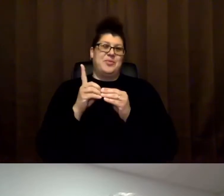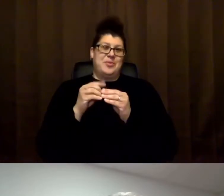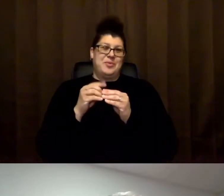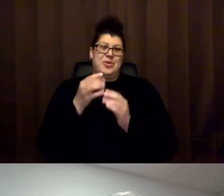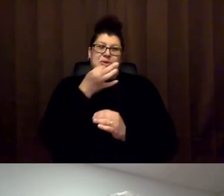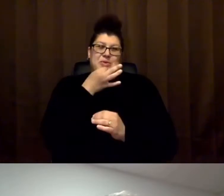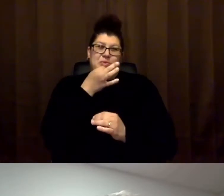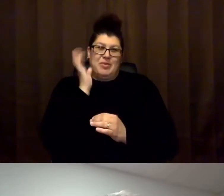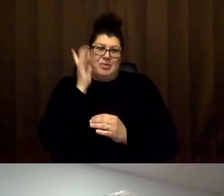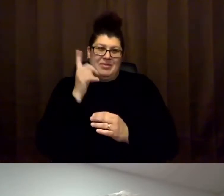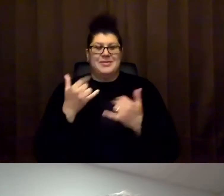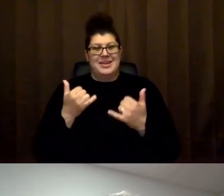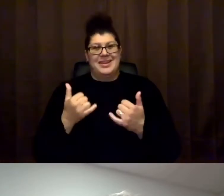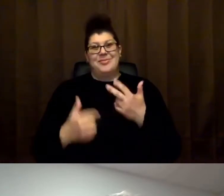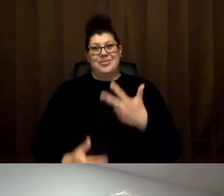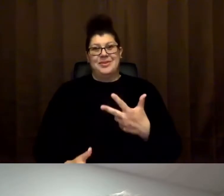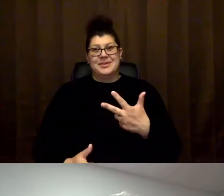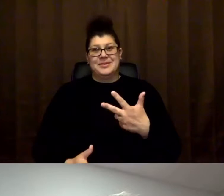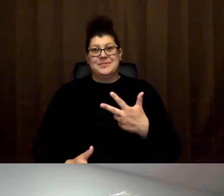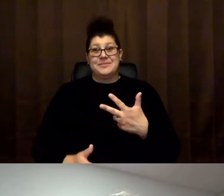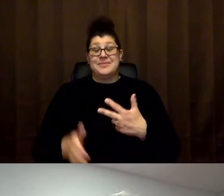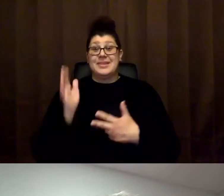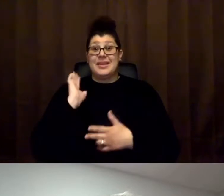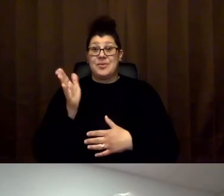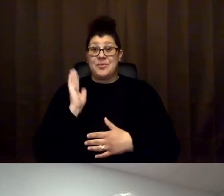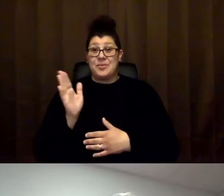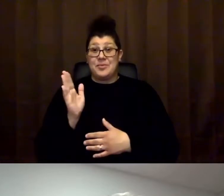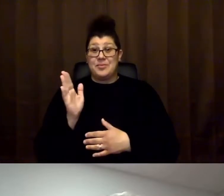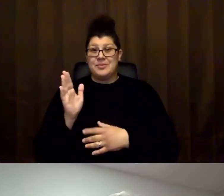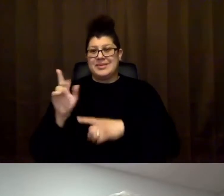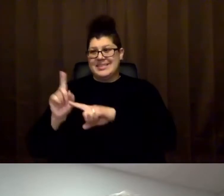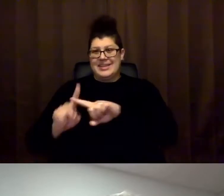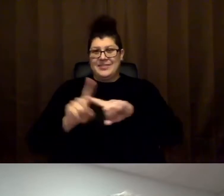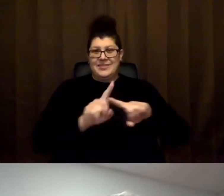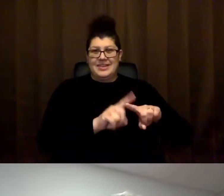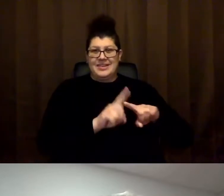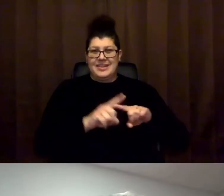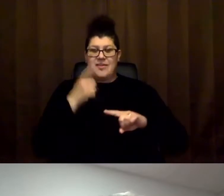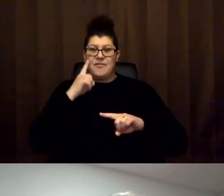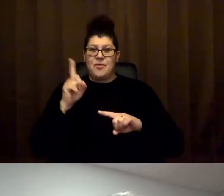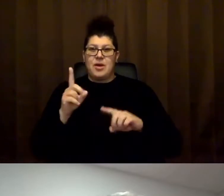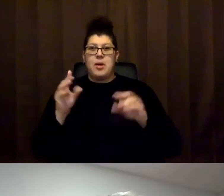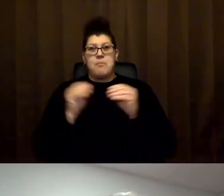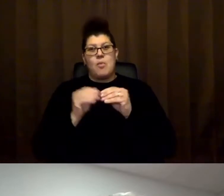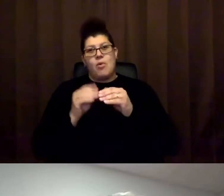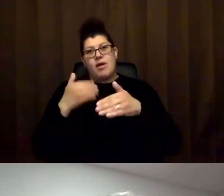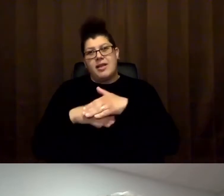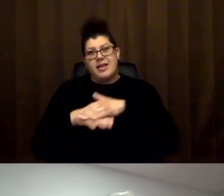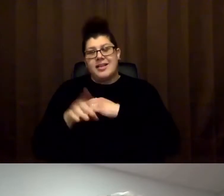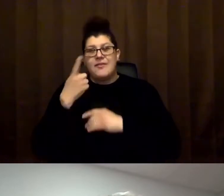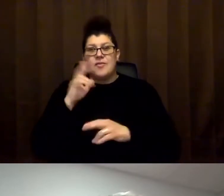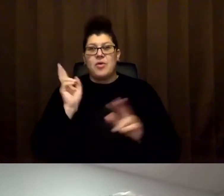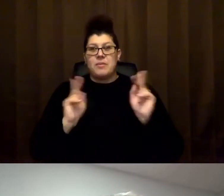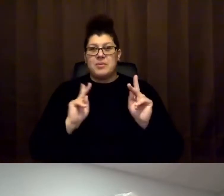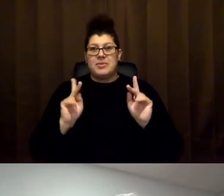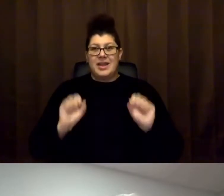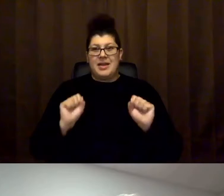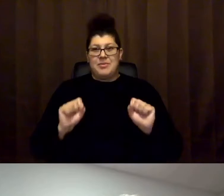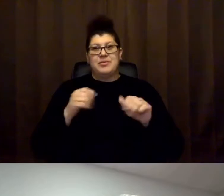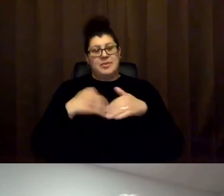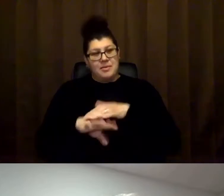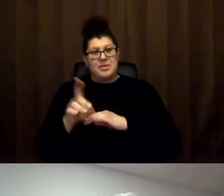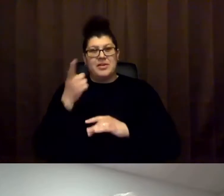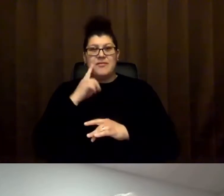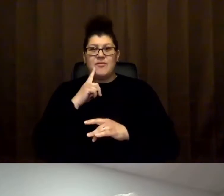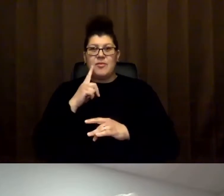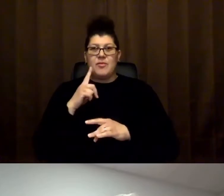coming. They are stationed in various parts of town to try to make it accessible to as many people as possible.